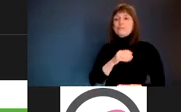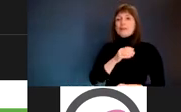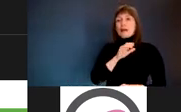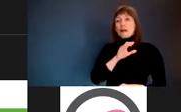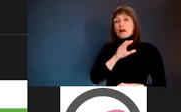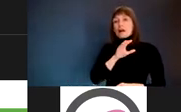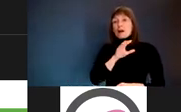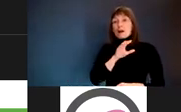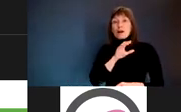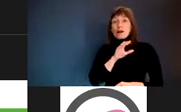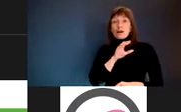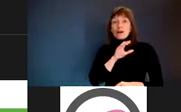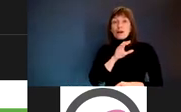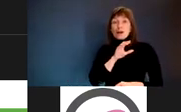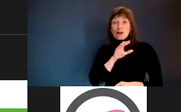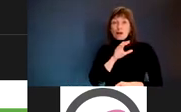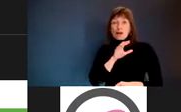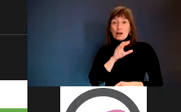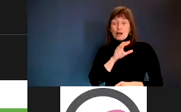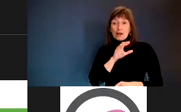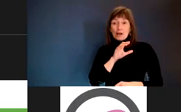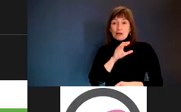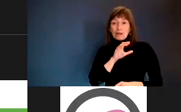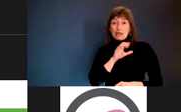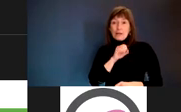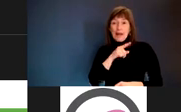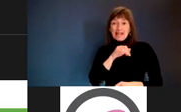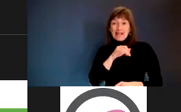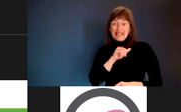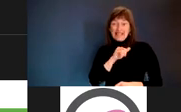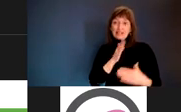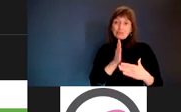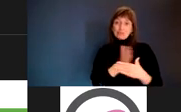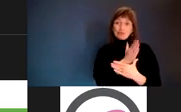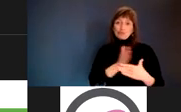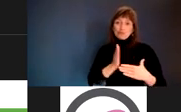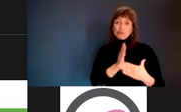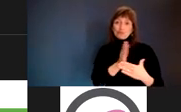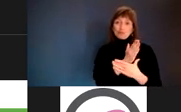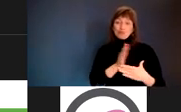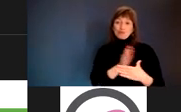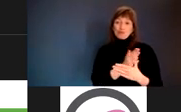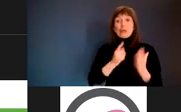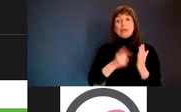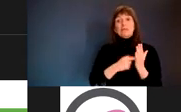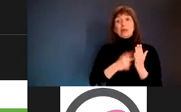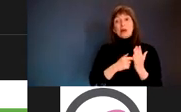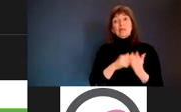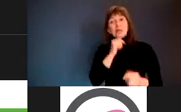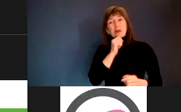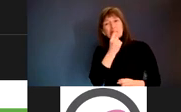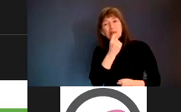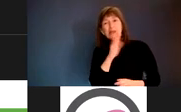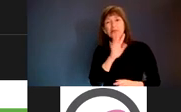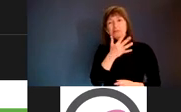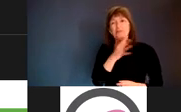influence someone's decision-making ability, but it doesn't necessarily mean the person can't make decisions anymore. So it's very important to